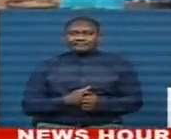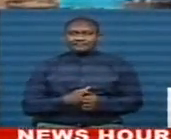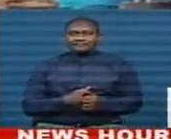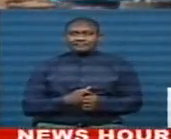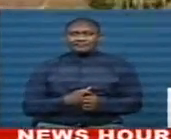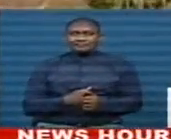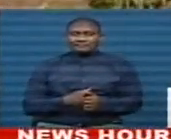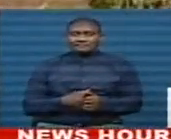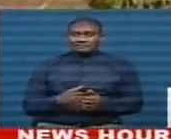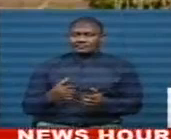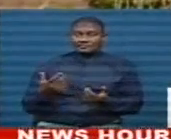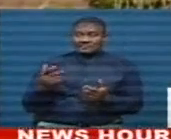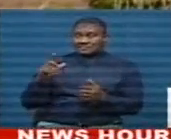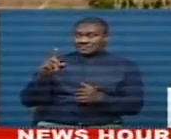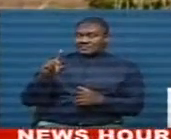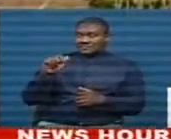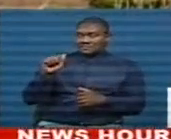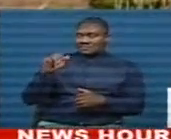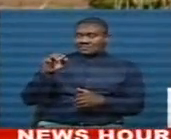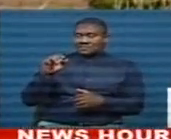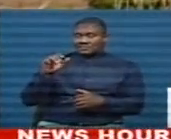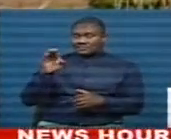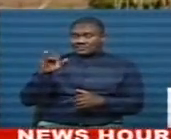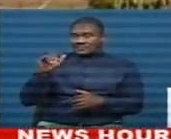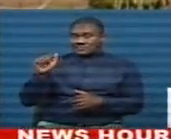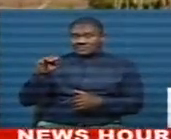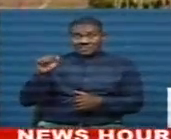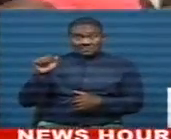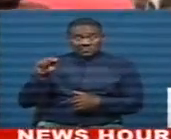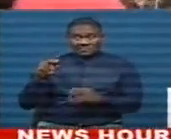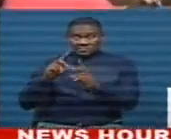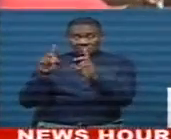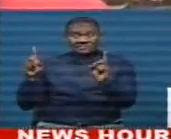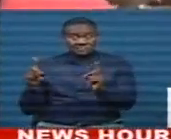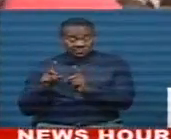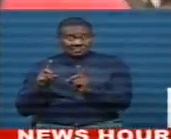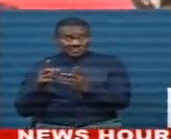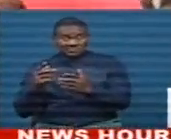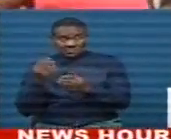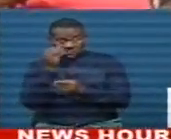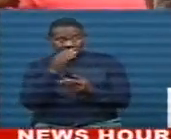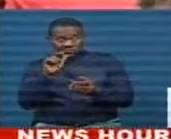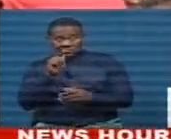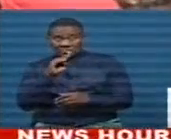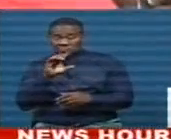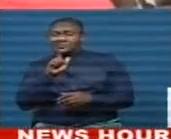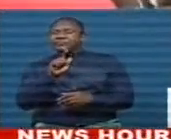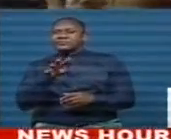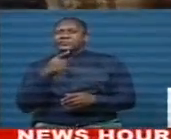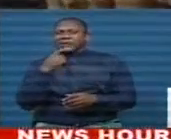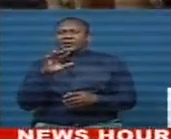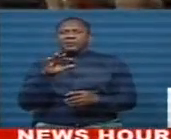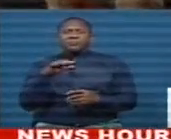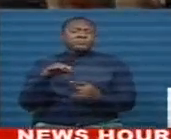Daffiama-Bussie-Issa District Director of Agriculture, Mr. Abdallah Sibri, told GBC24 that this particular